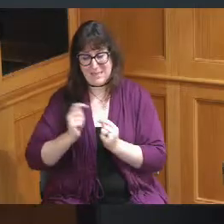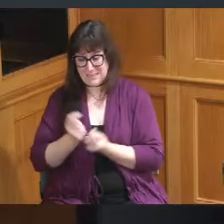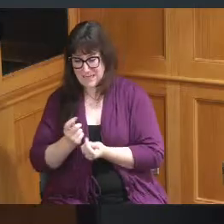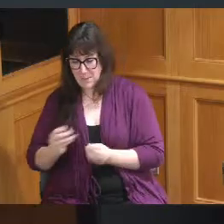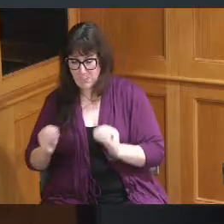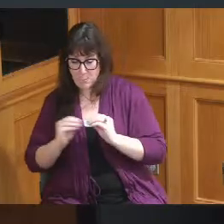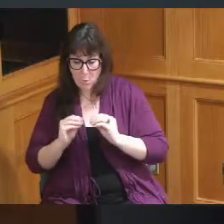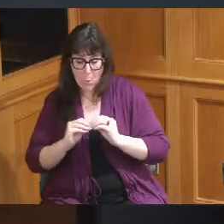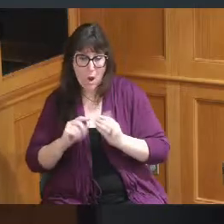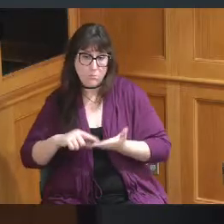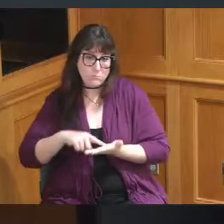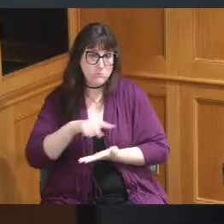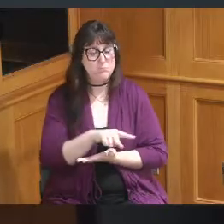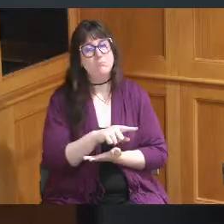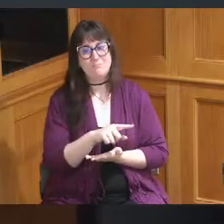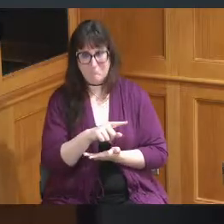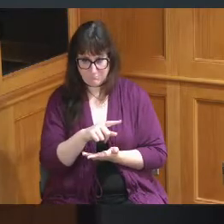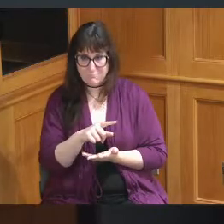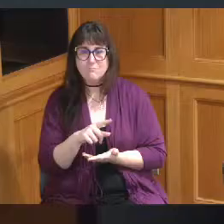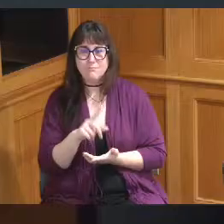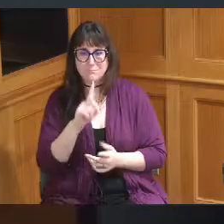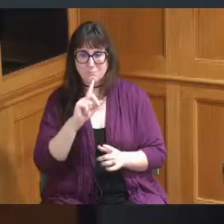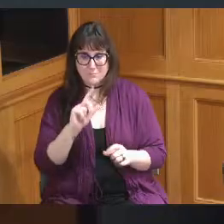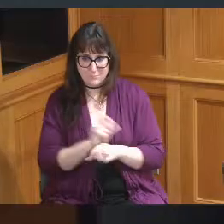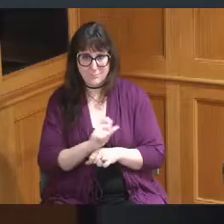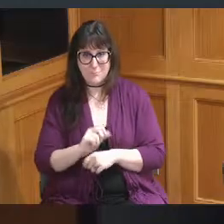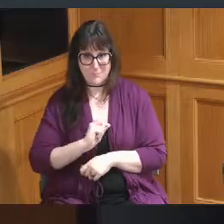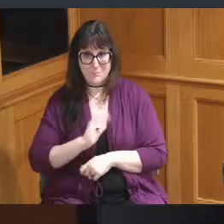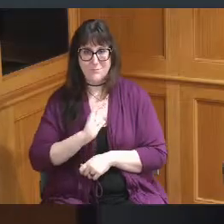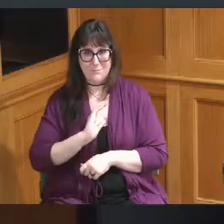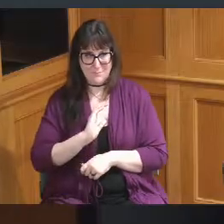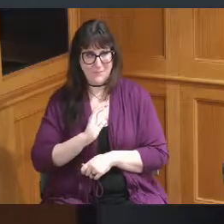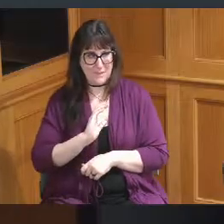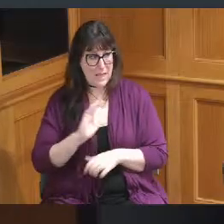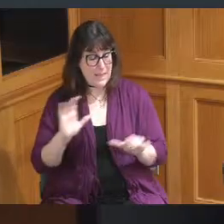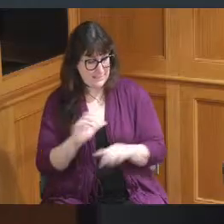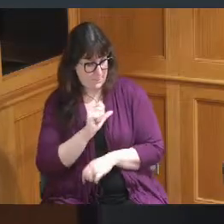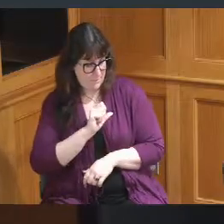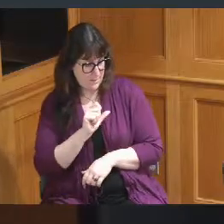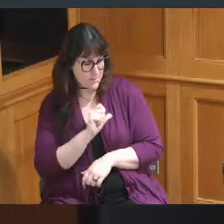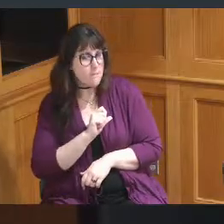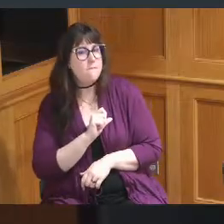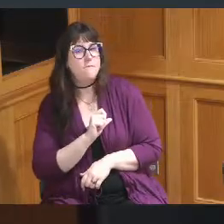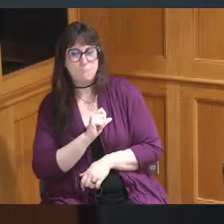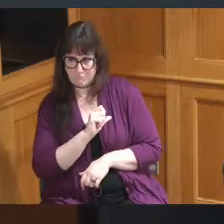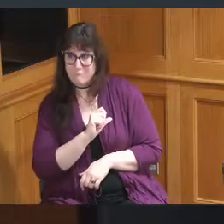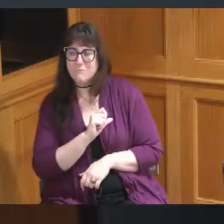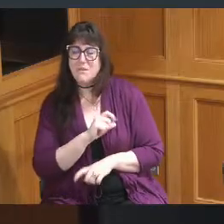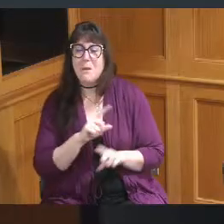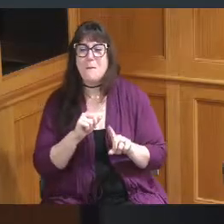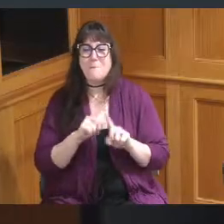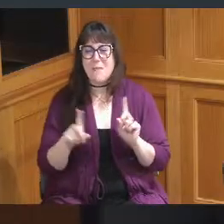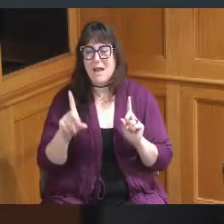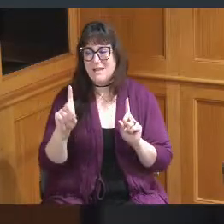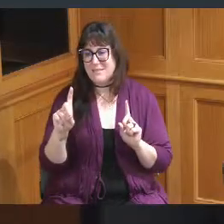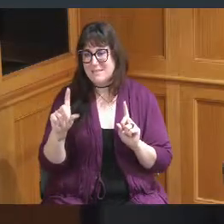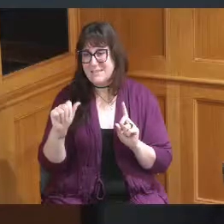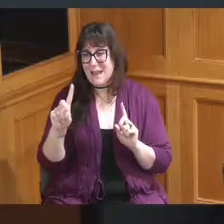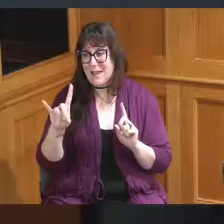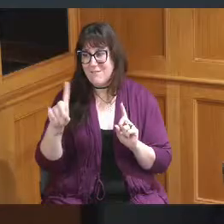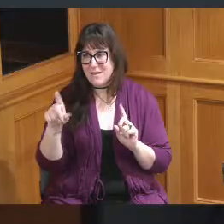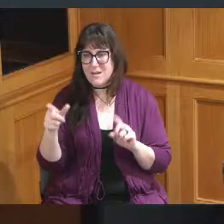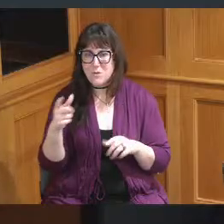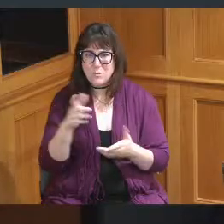more in the pot, and I've done that. See, I did all that myself, you know. So, but I thought David was nice when he said